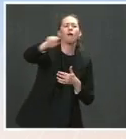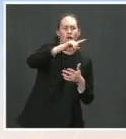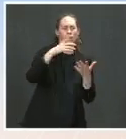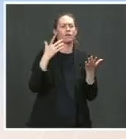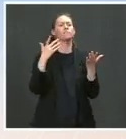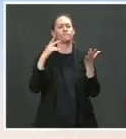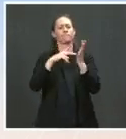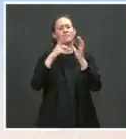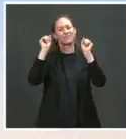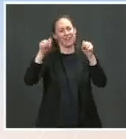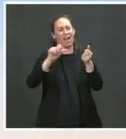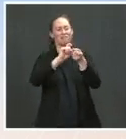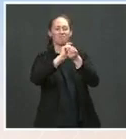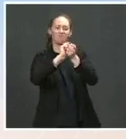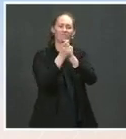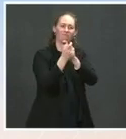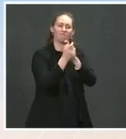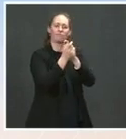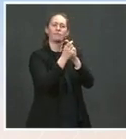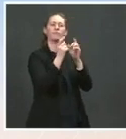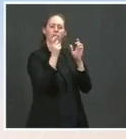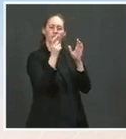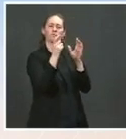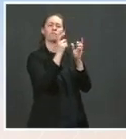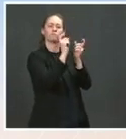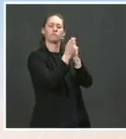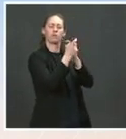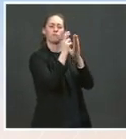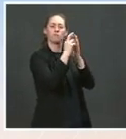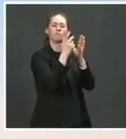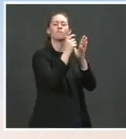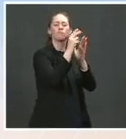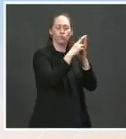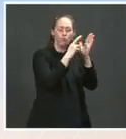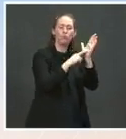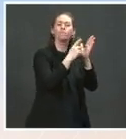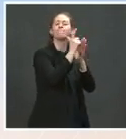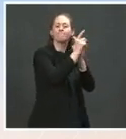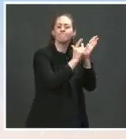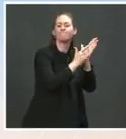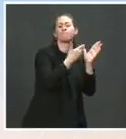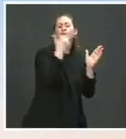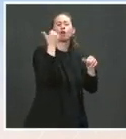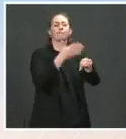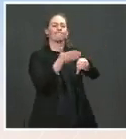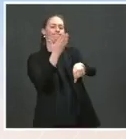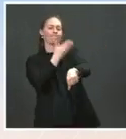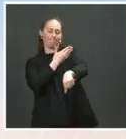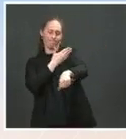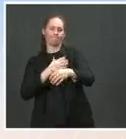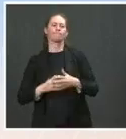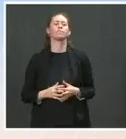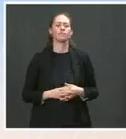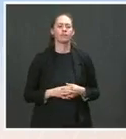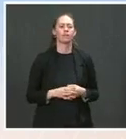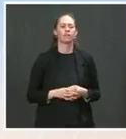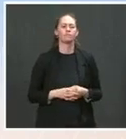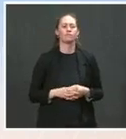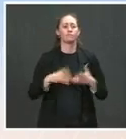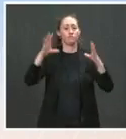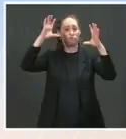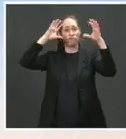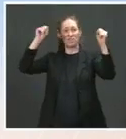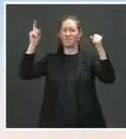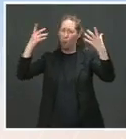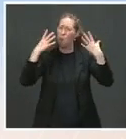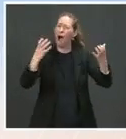abusive police practices. And finally, multiple states have taken action. Is it enough? No, it's not enough. He wants to sign federal legislation into law,